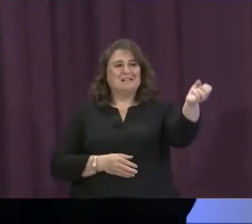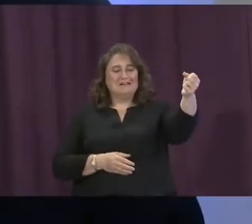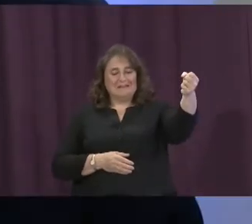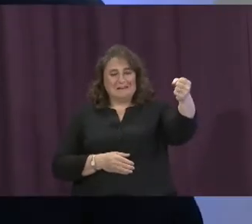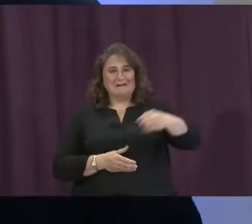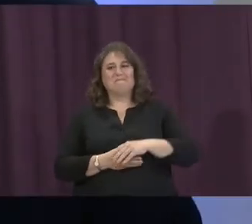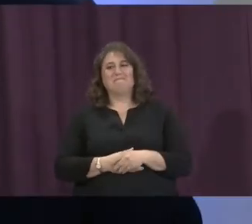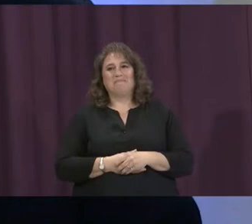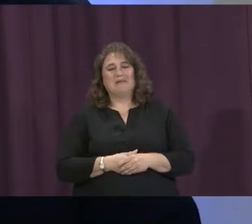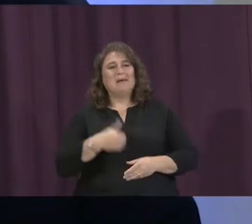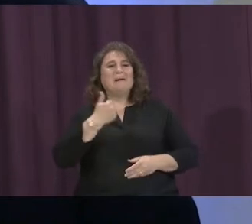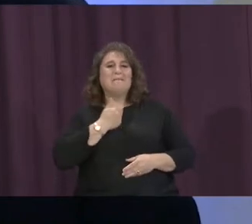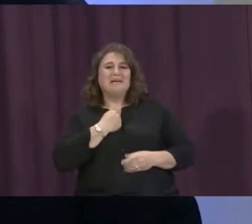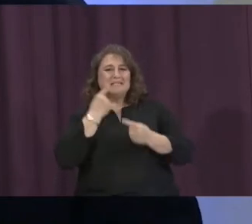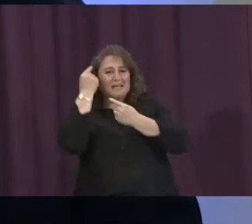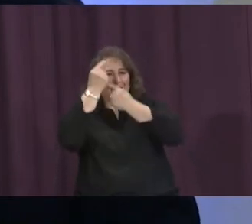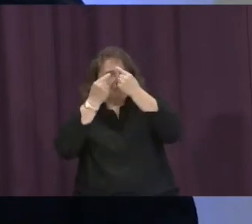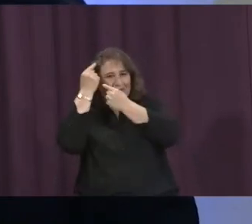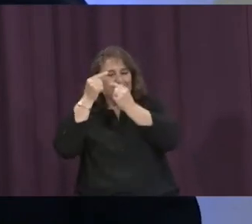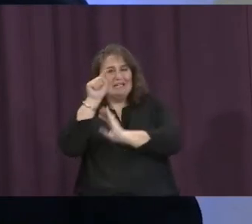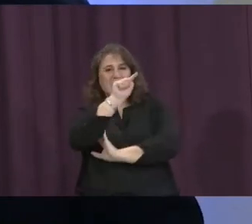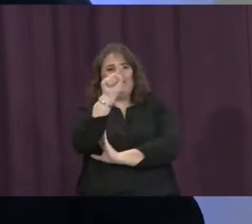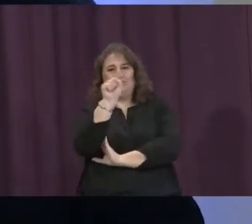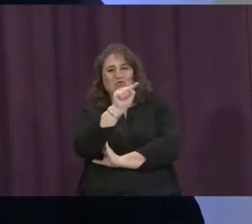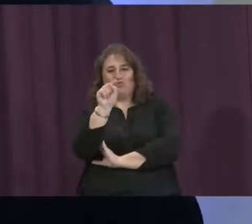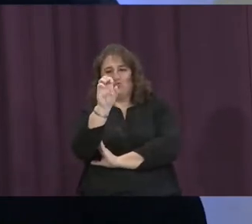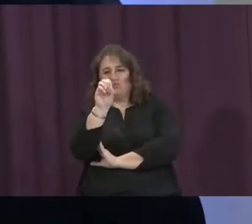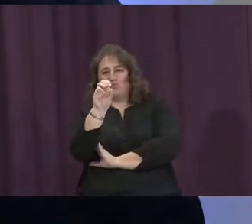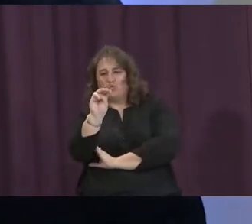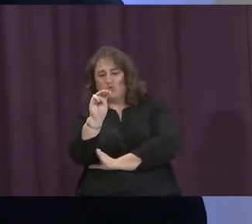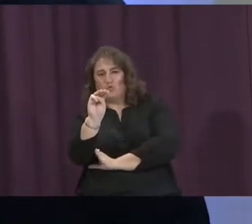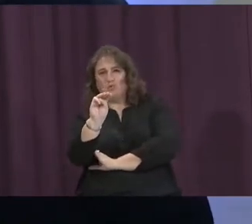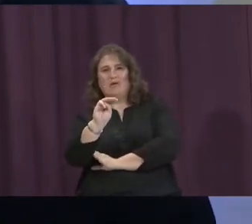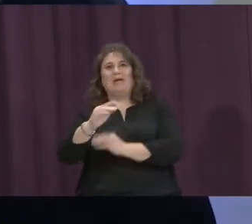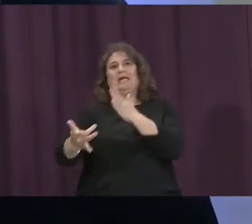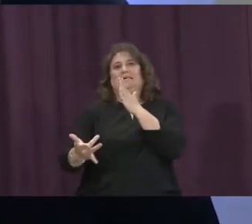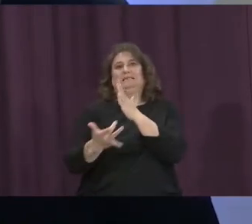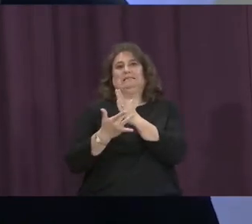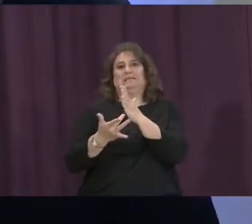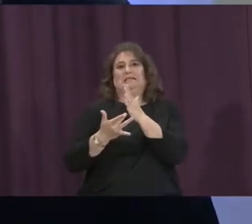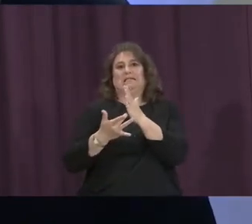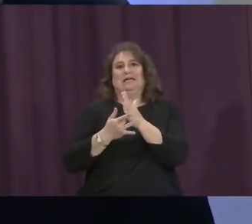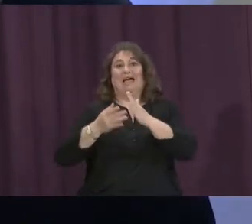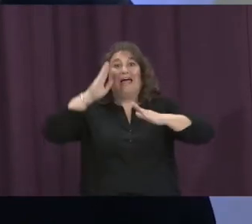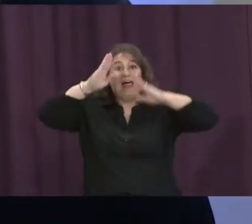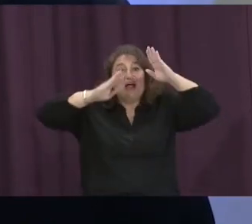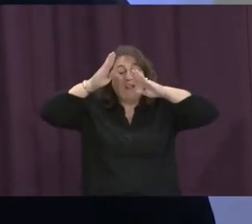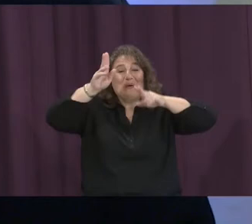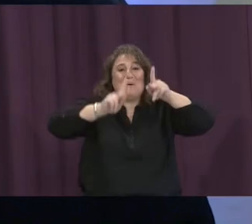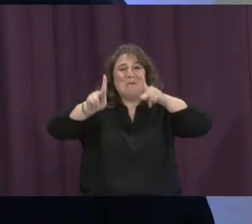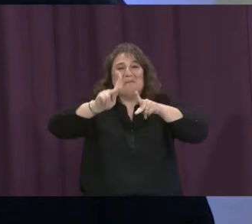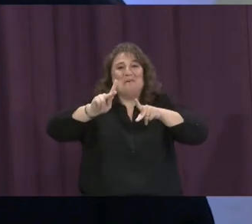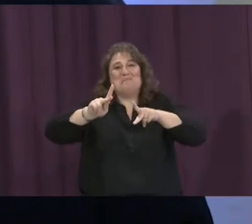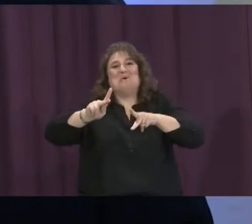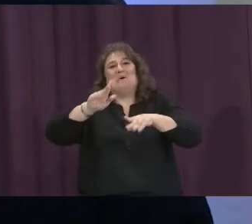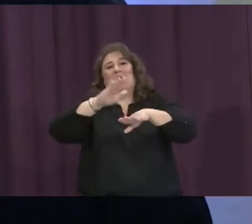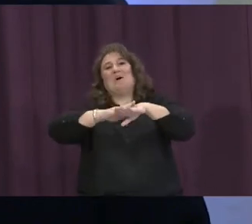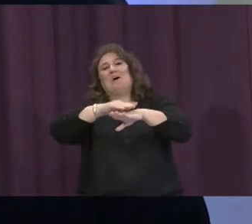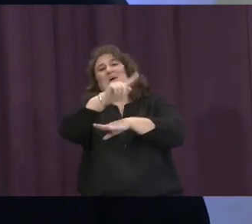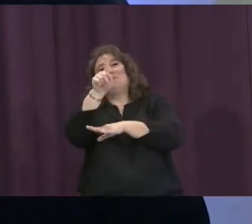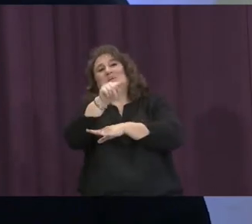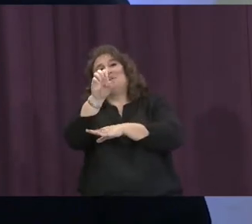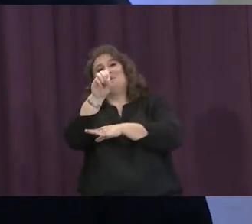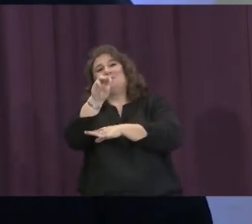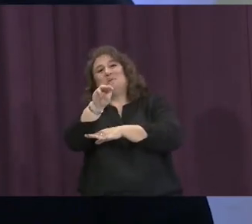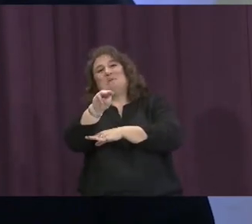you're, you got me thinking about our zoom and all of our technology that really fit. Hello, zoom viewers. And we're, we're thankful that you're here